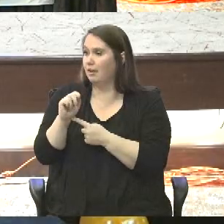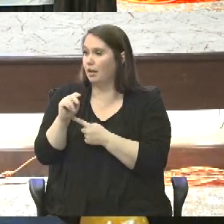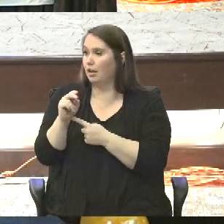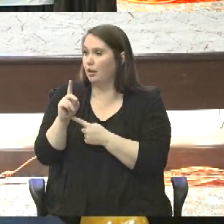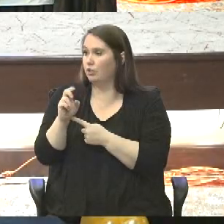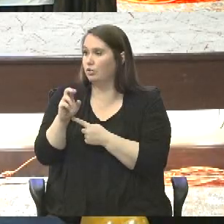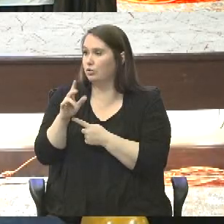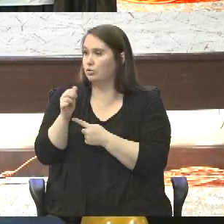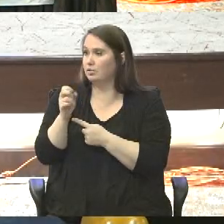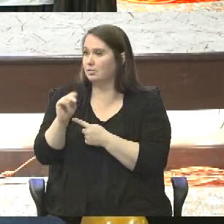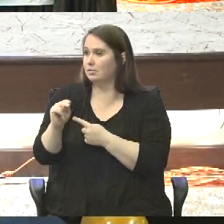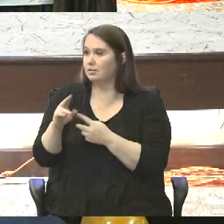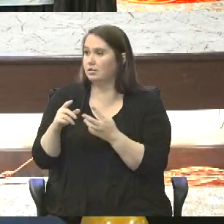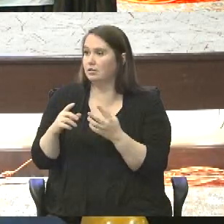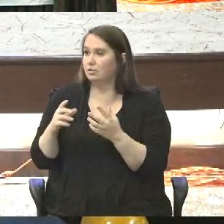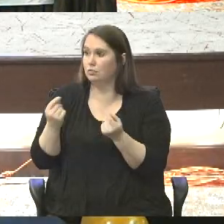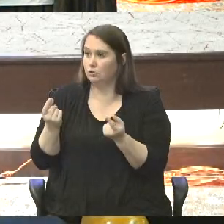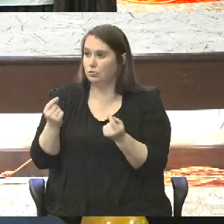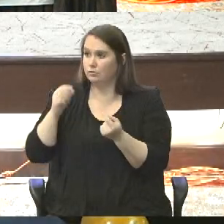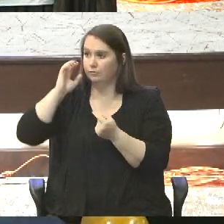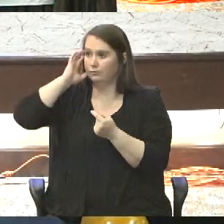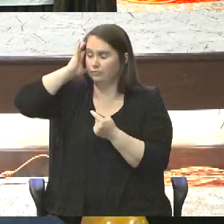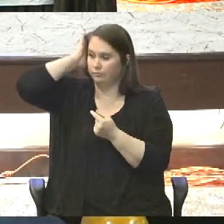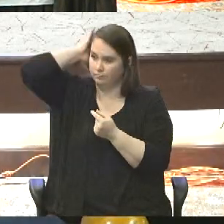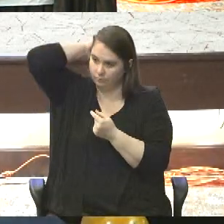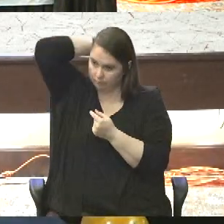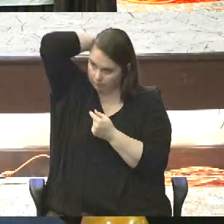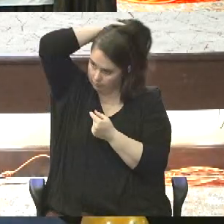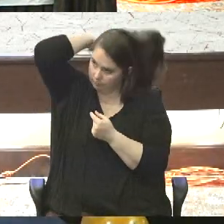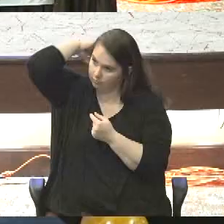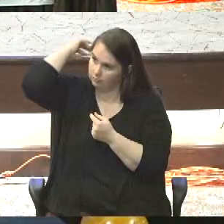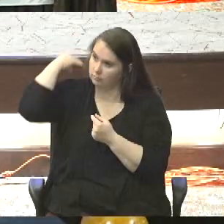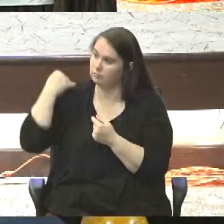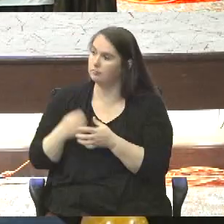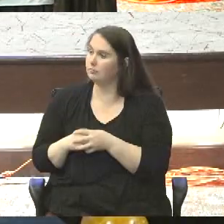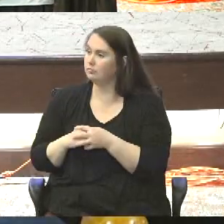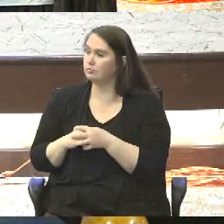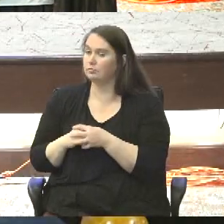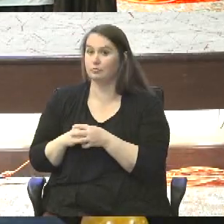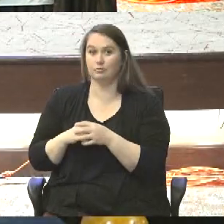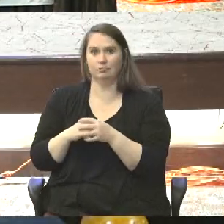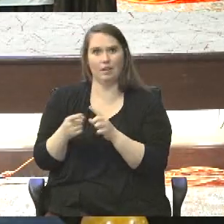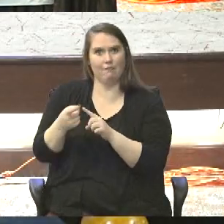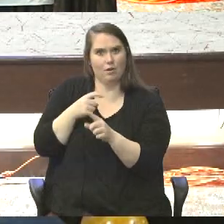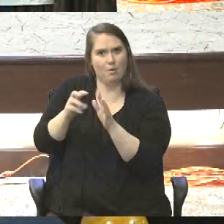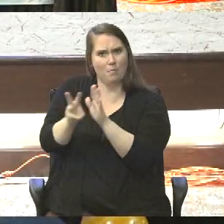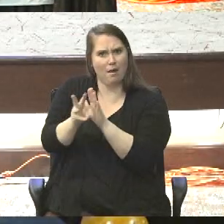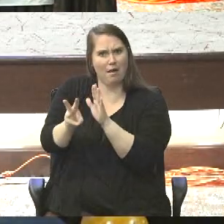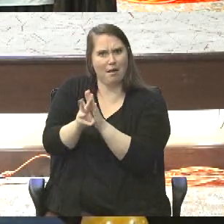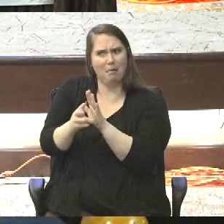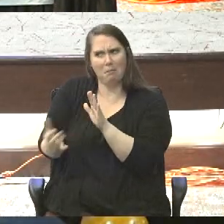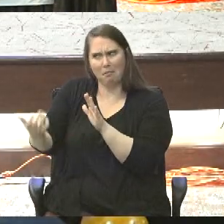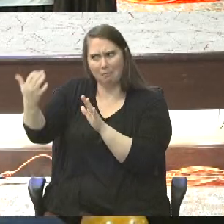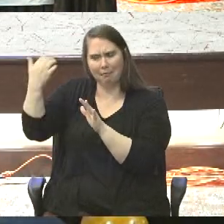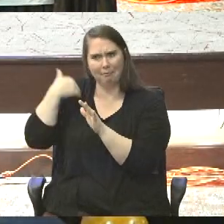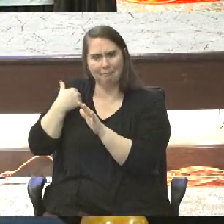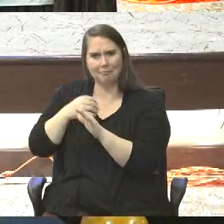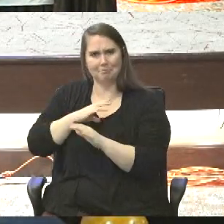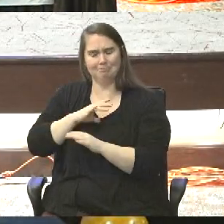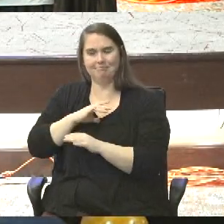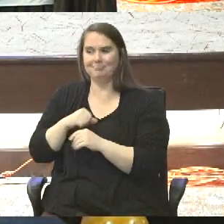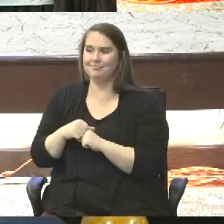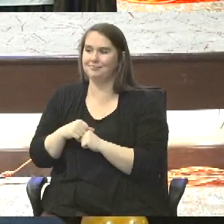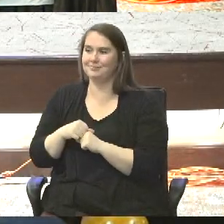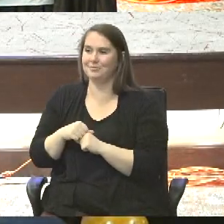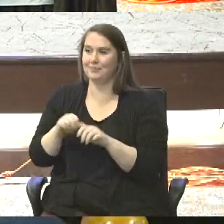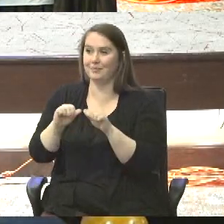the CVB, along with Emily Harris, a former Waco resident, I hear, who's our account executive with our marketing